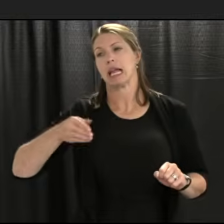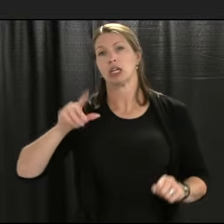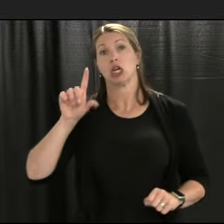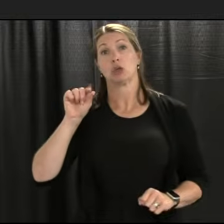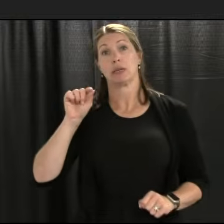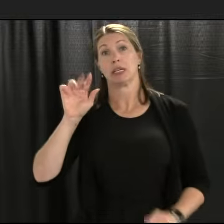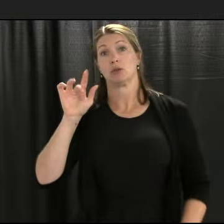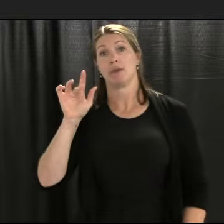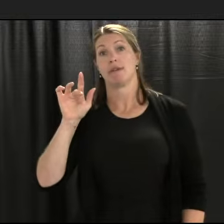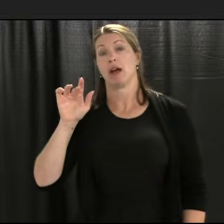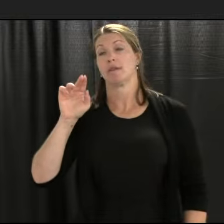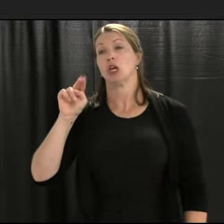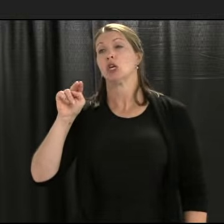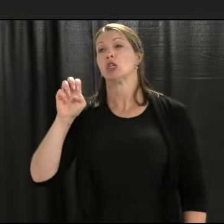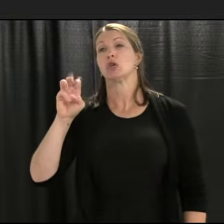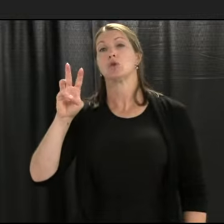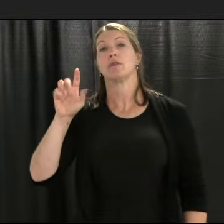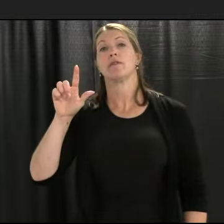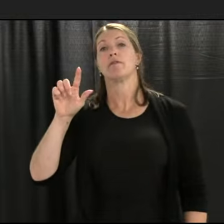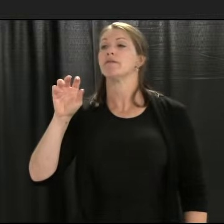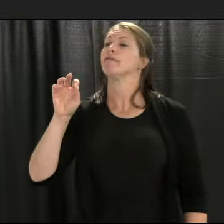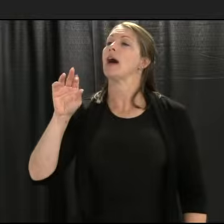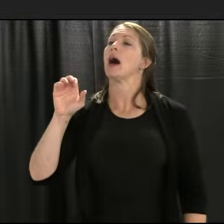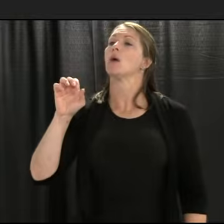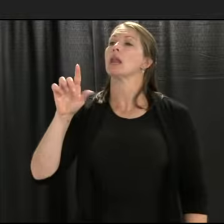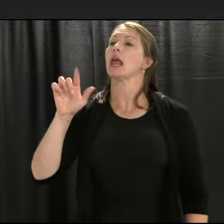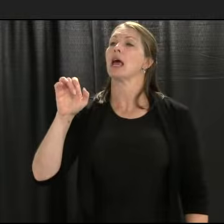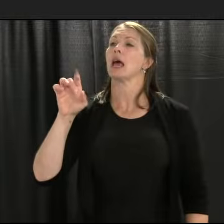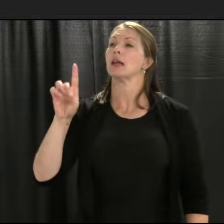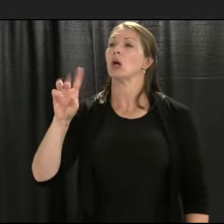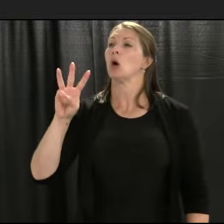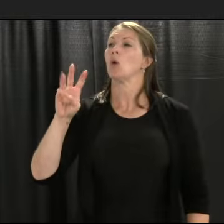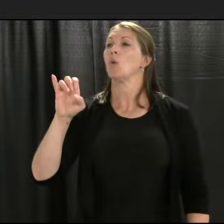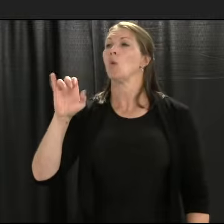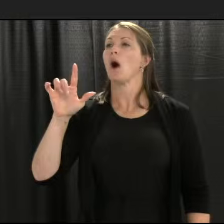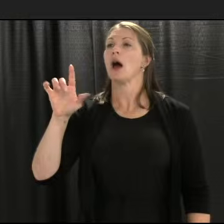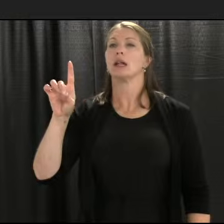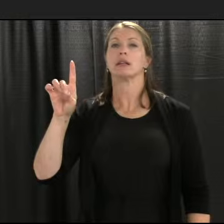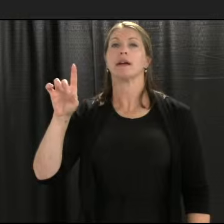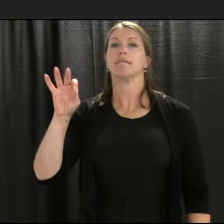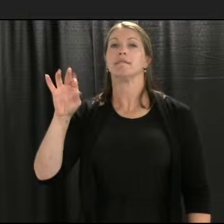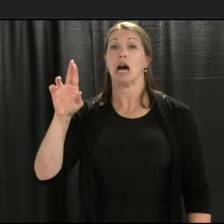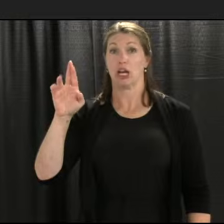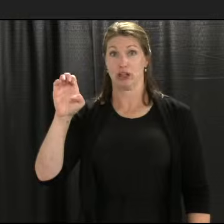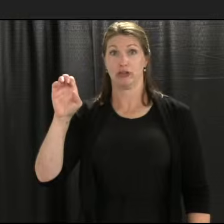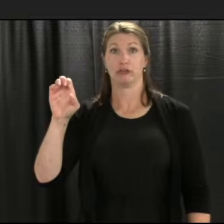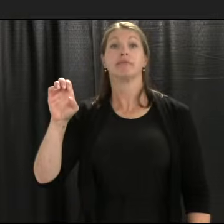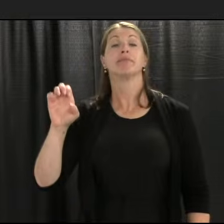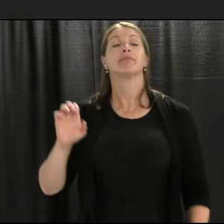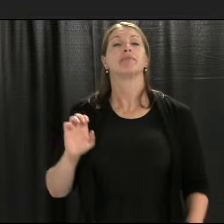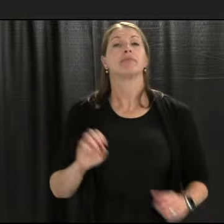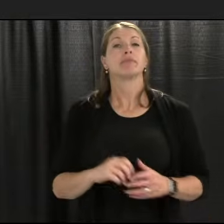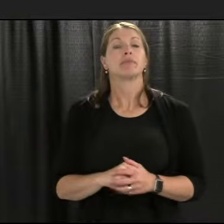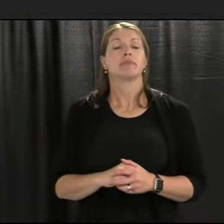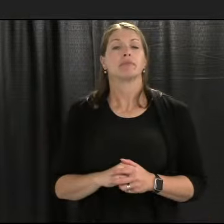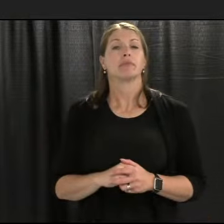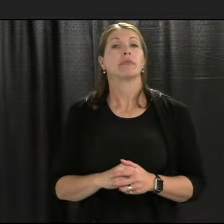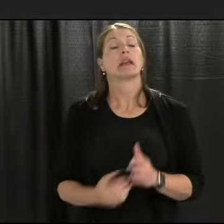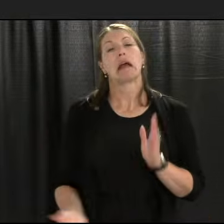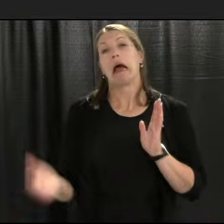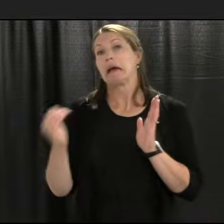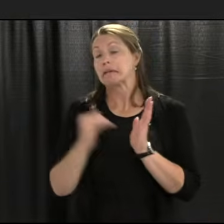www.redcross.ca/2025 Newfoundland wildfires. To follow with some of the themes of the Premier, if you see